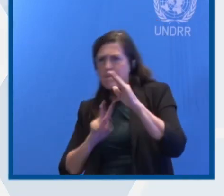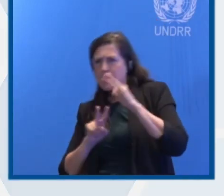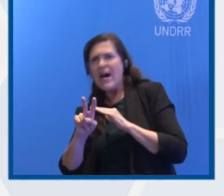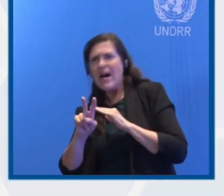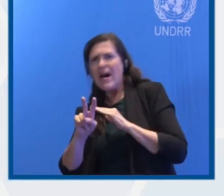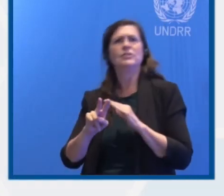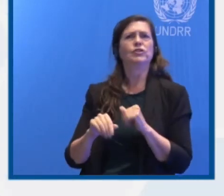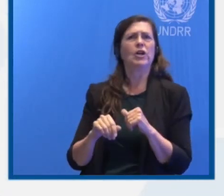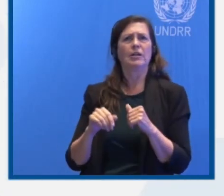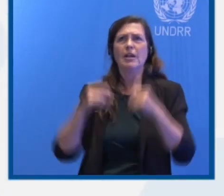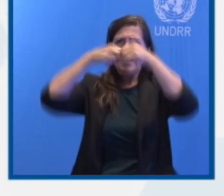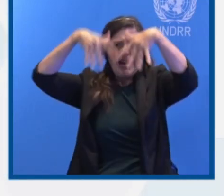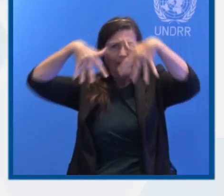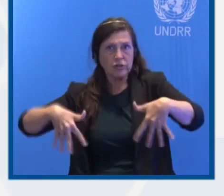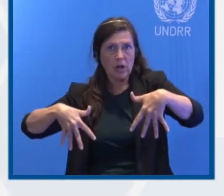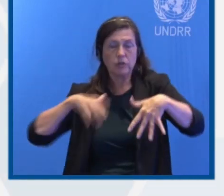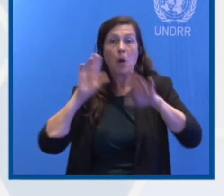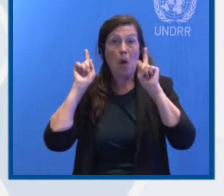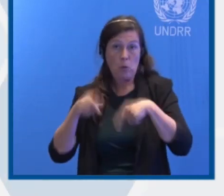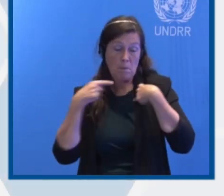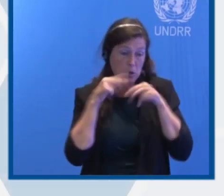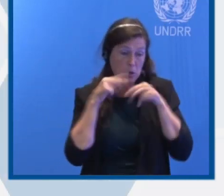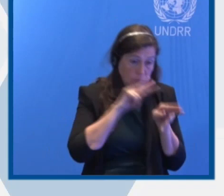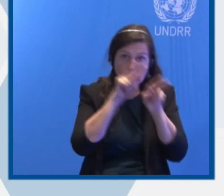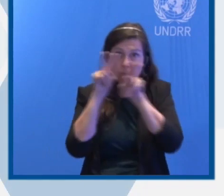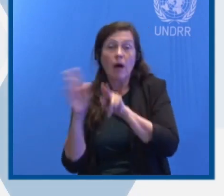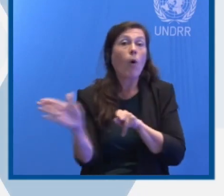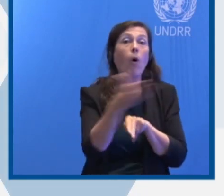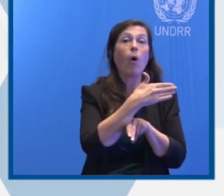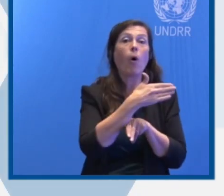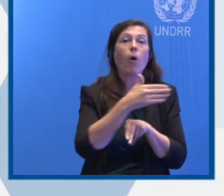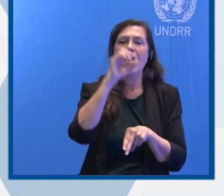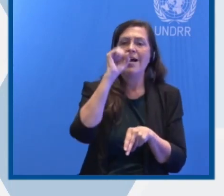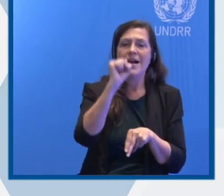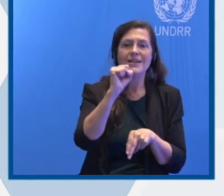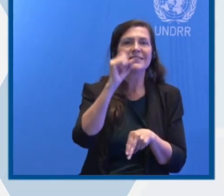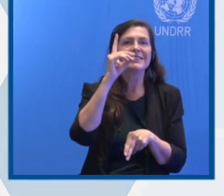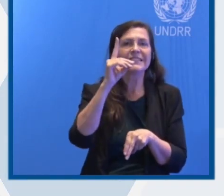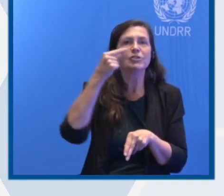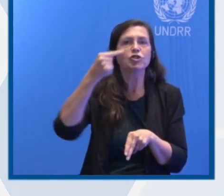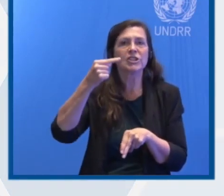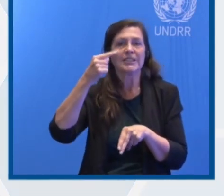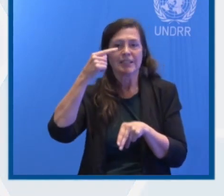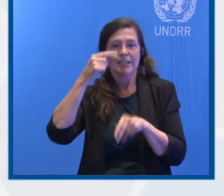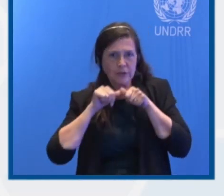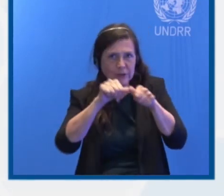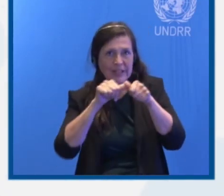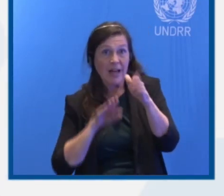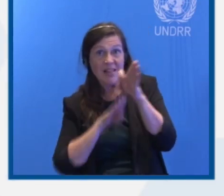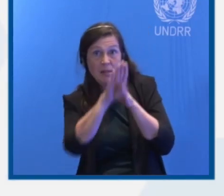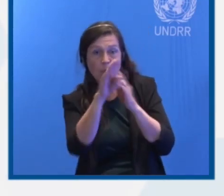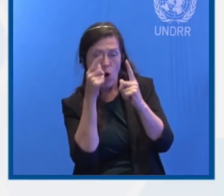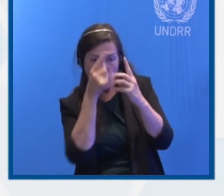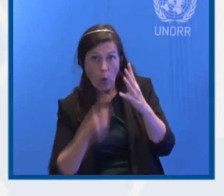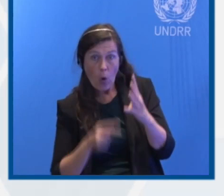need to look at all aspects of the SDGs and how this integrates into that. Otherwise, we will find ourselves in other challenges